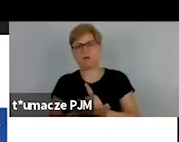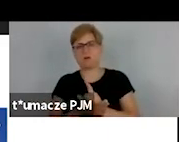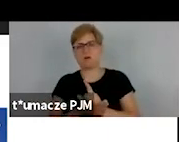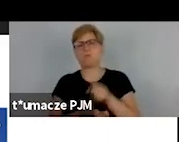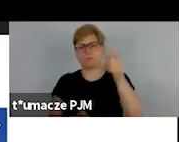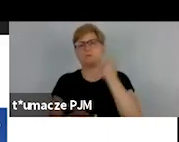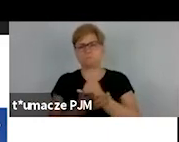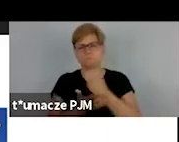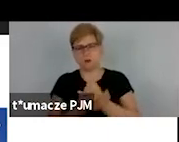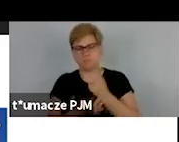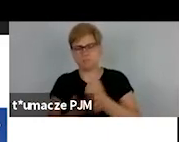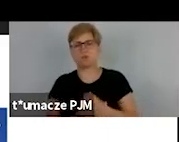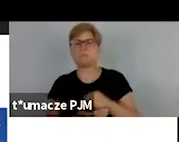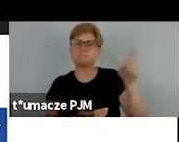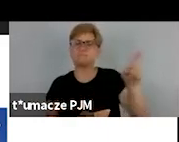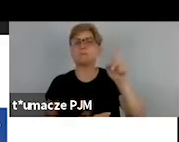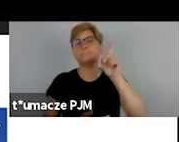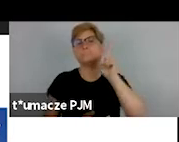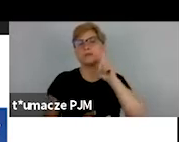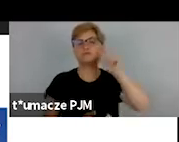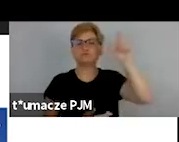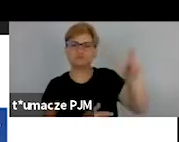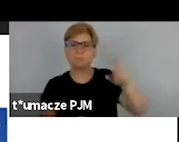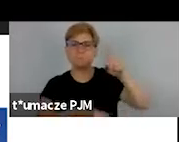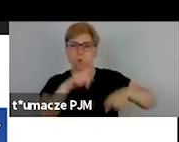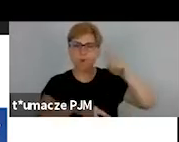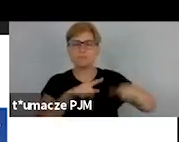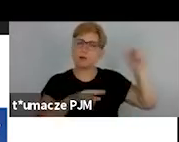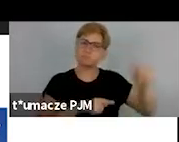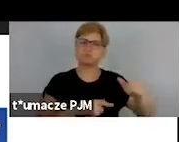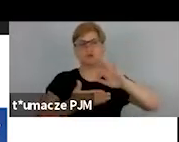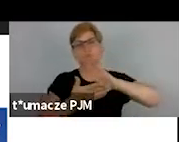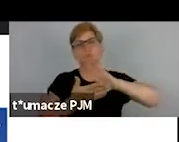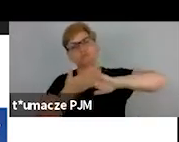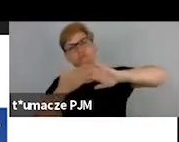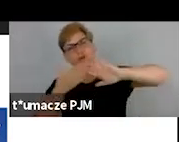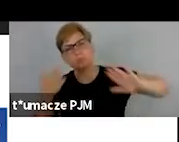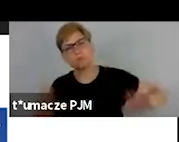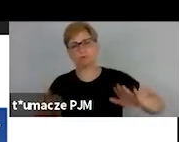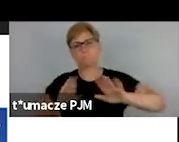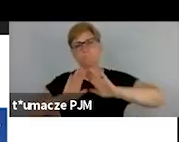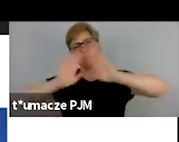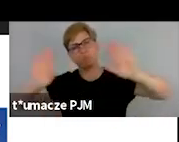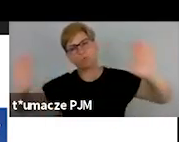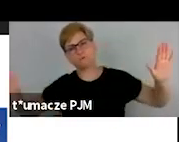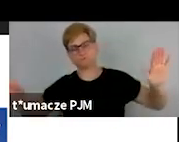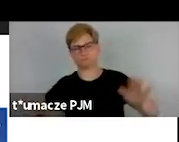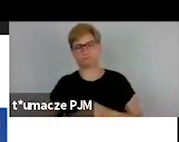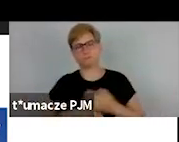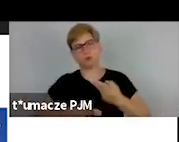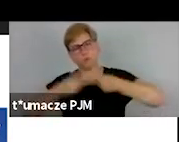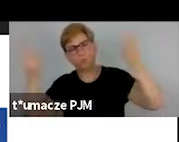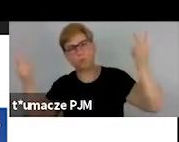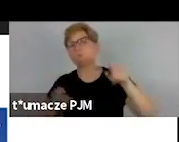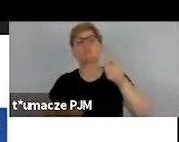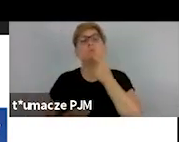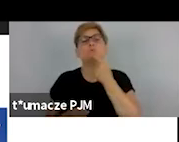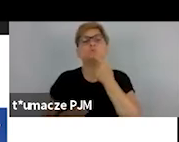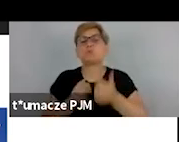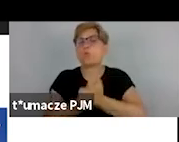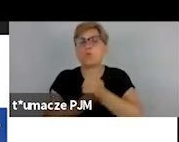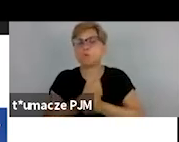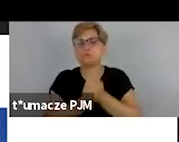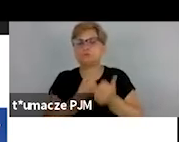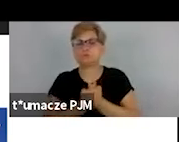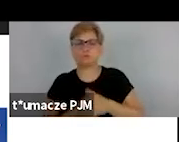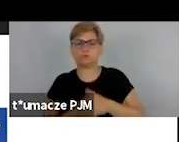comments he made that we thought represented hate speech against women. And the judge ruled in our favor. He went